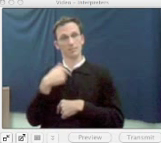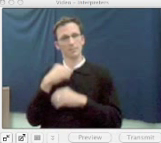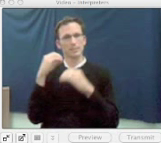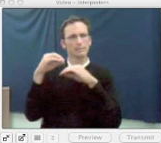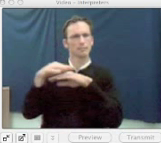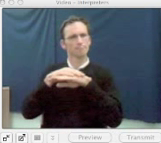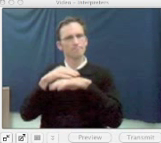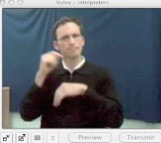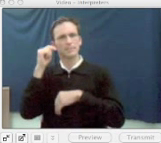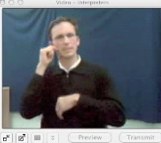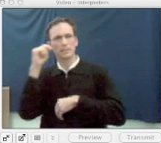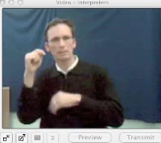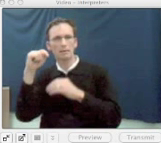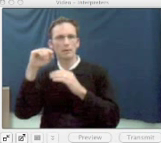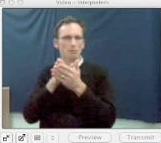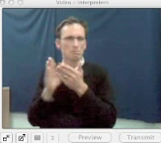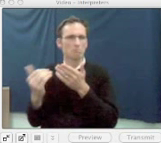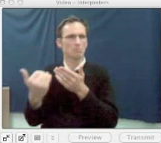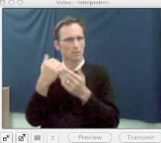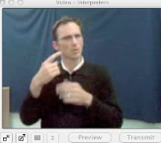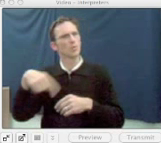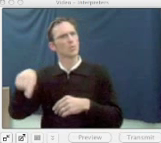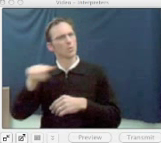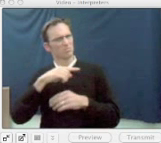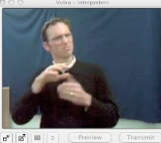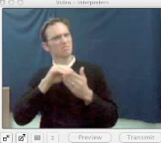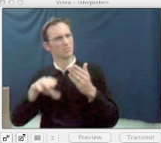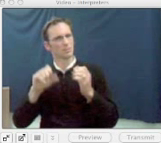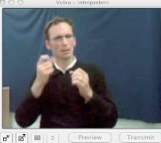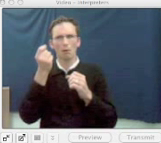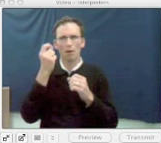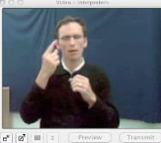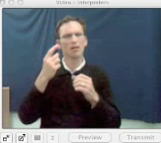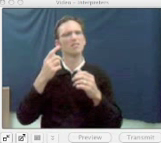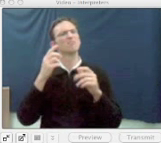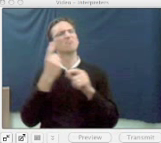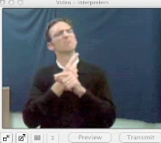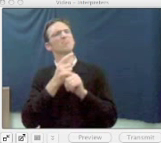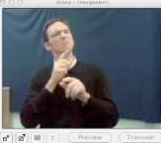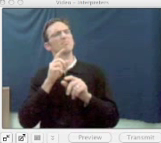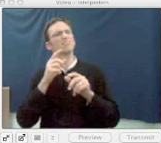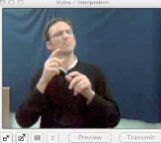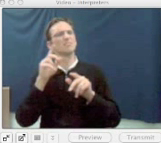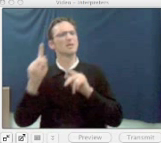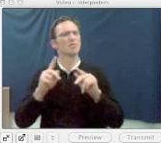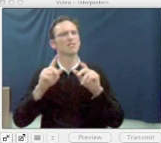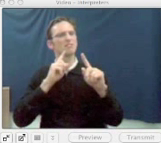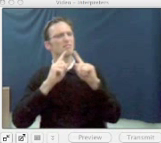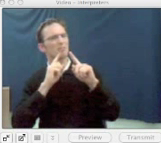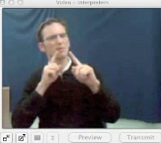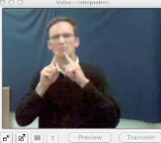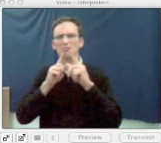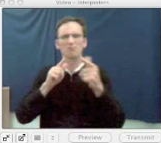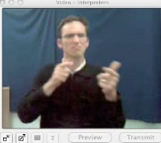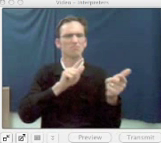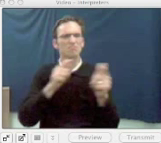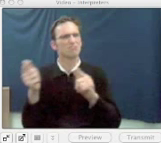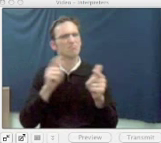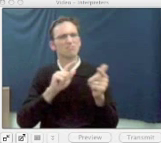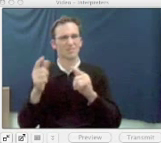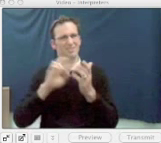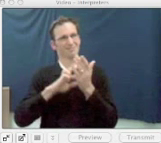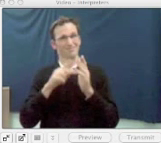can actually understand human dynamics and human communication based on their 18 years of experience or 20 years of experience as a